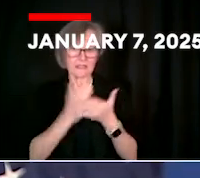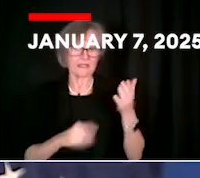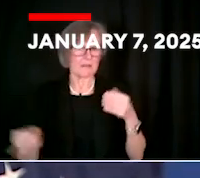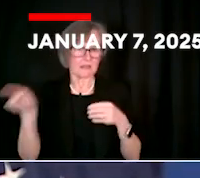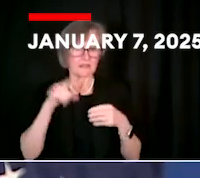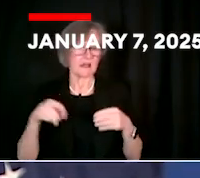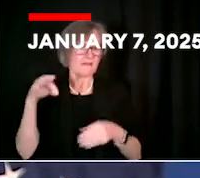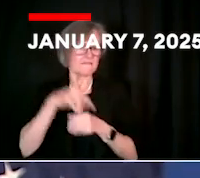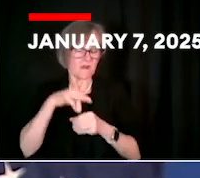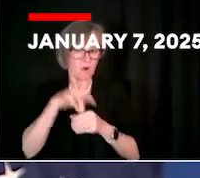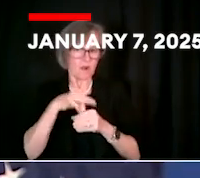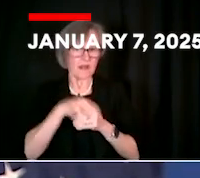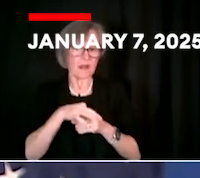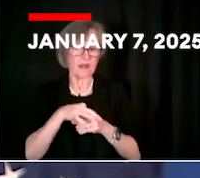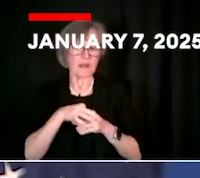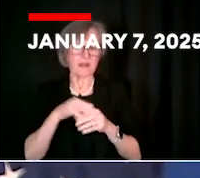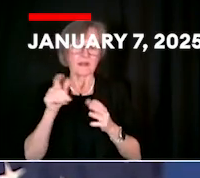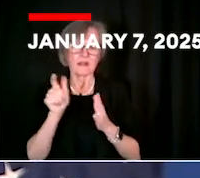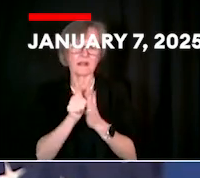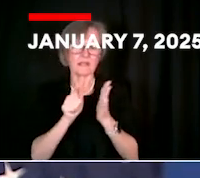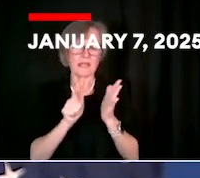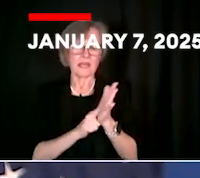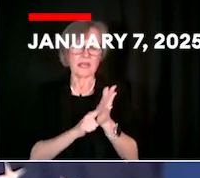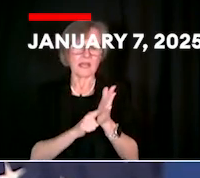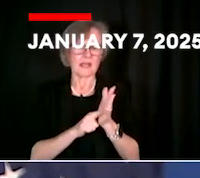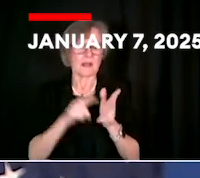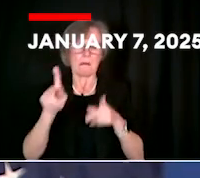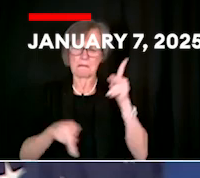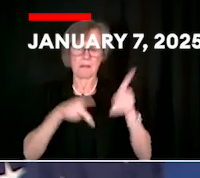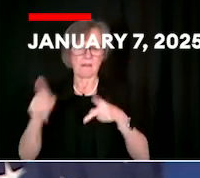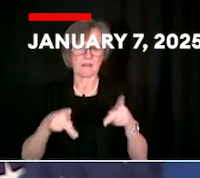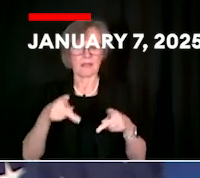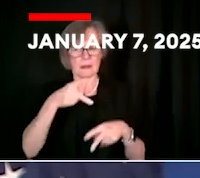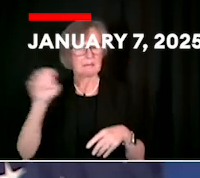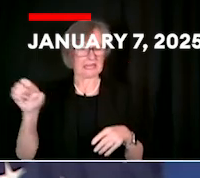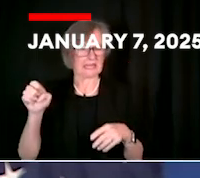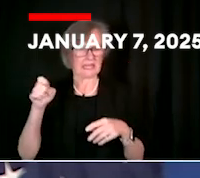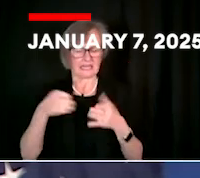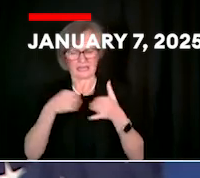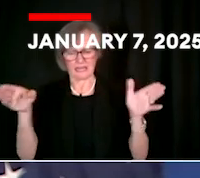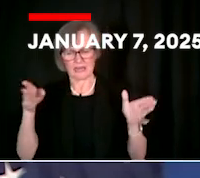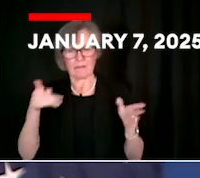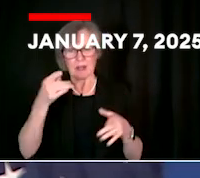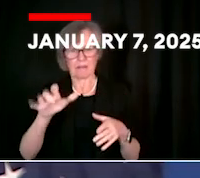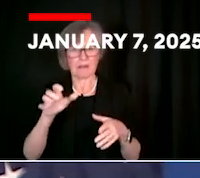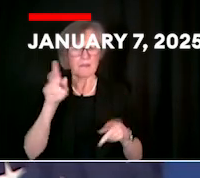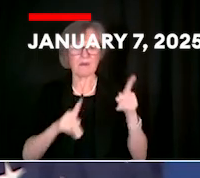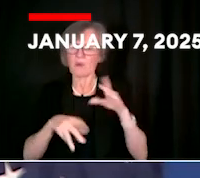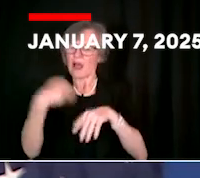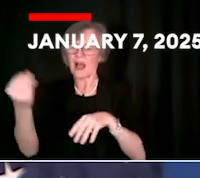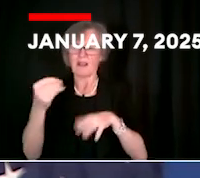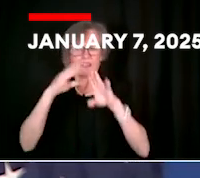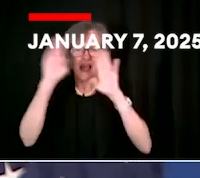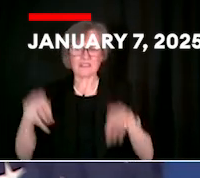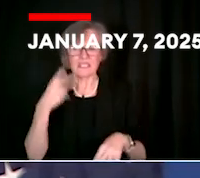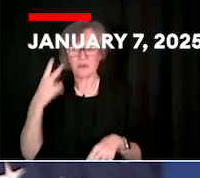voted to legalize public urination. The average public don't want to walk out their house and see someone